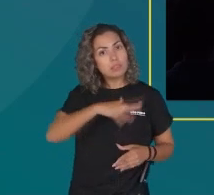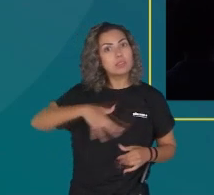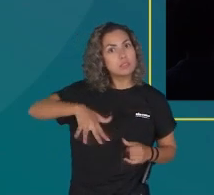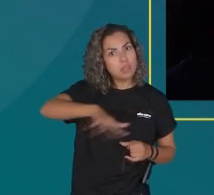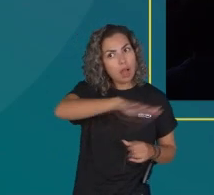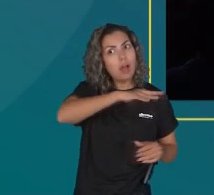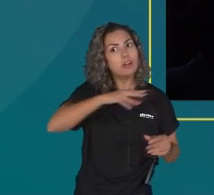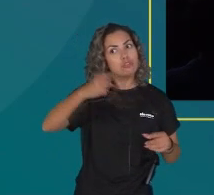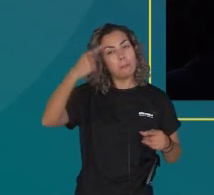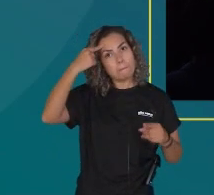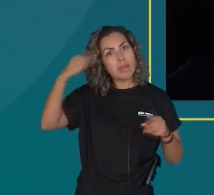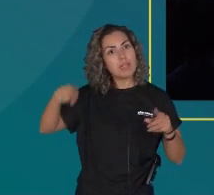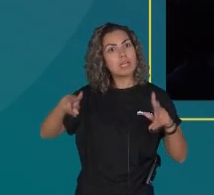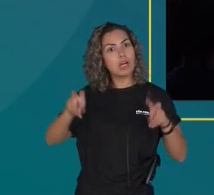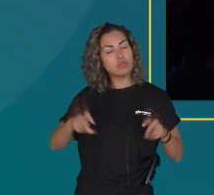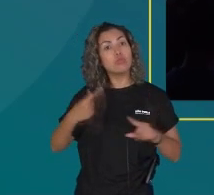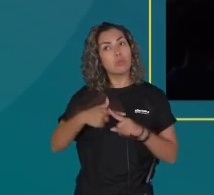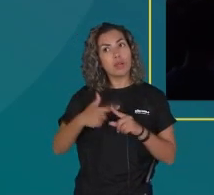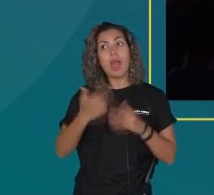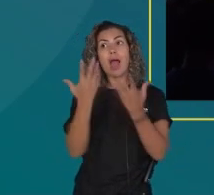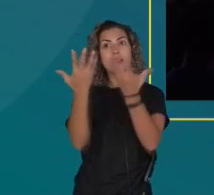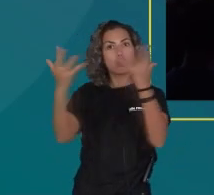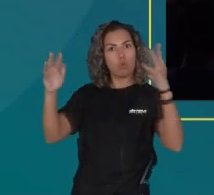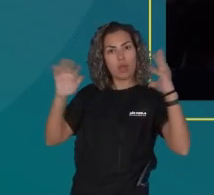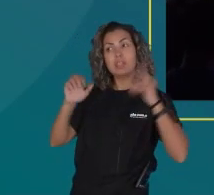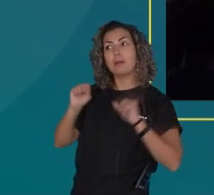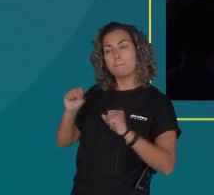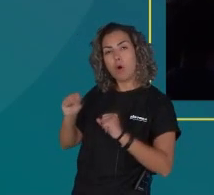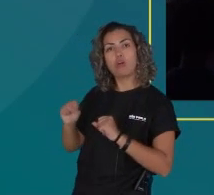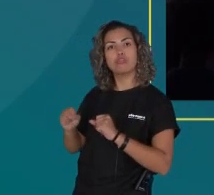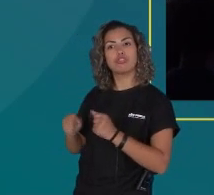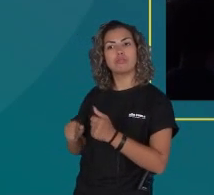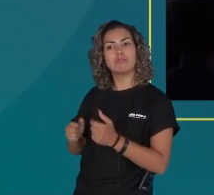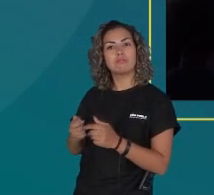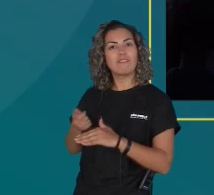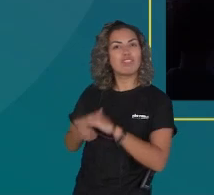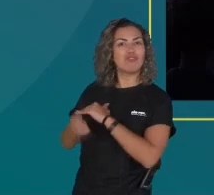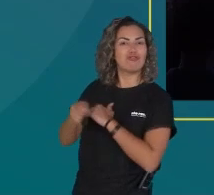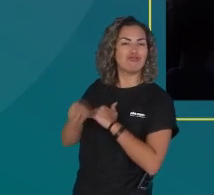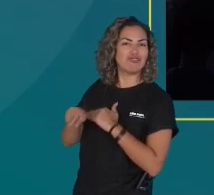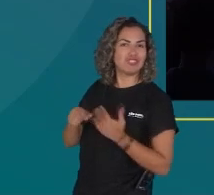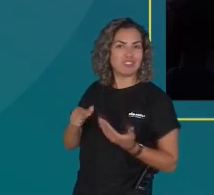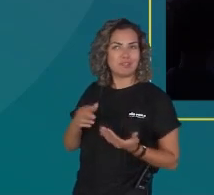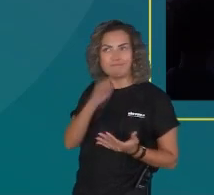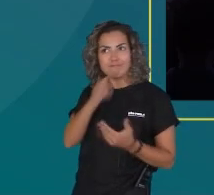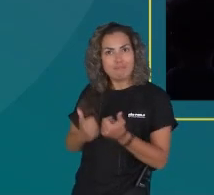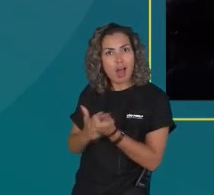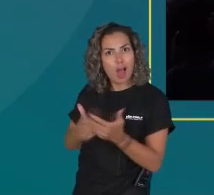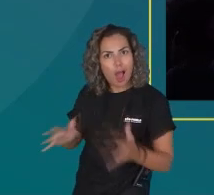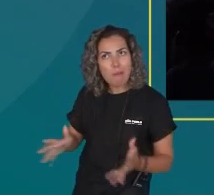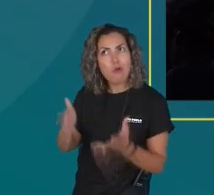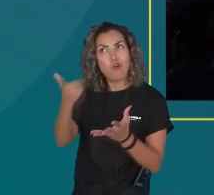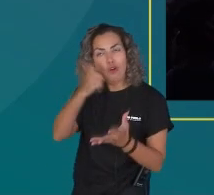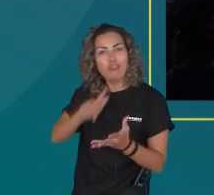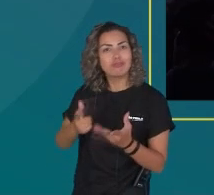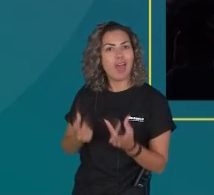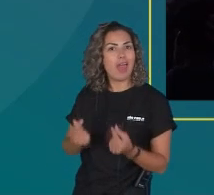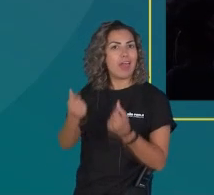nature in very concrete ways. So congratulations. And the other fascinating thing is that you mentioned that